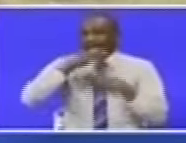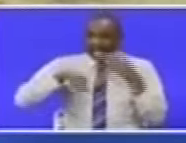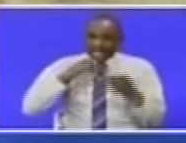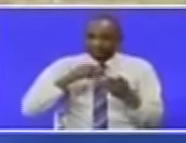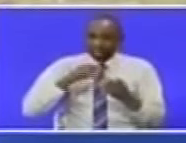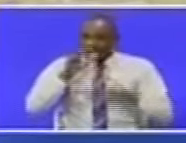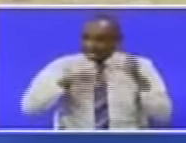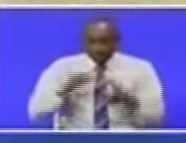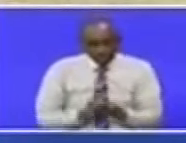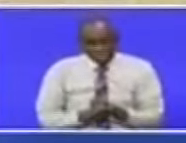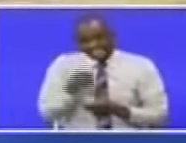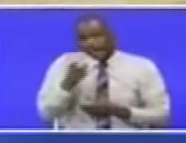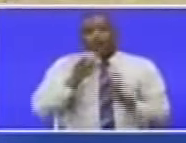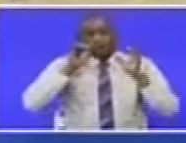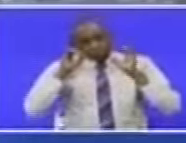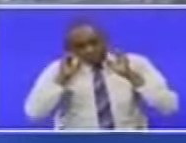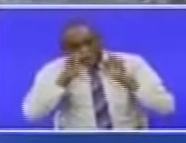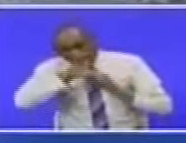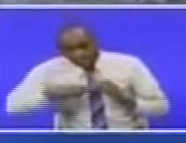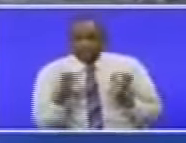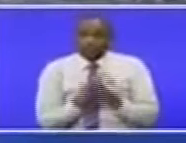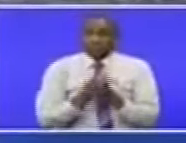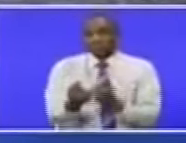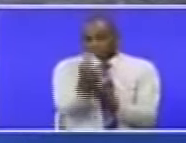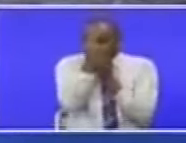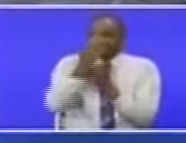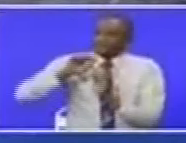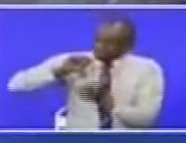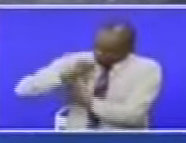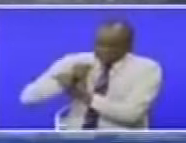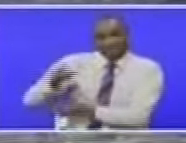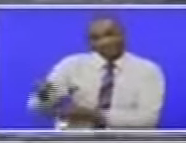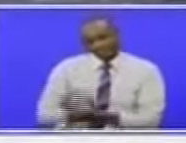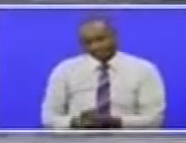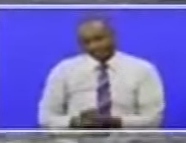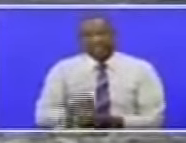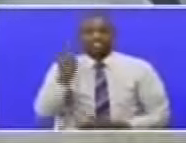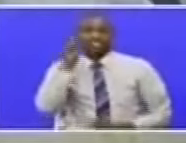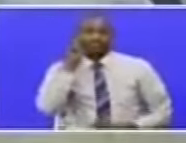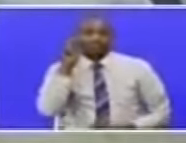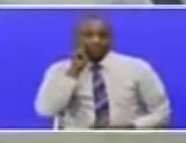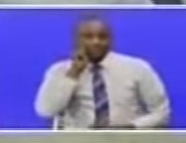the remaining elephants and rhinos in the Kenyan wild. Timothy Otieno, KTN News.